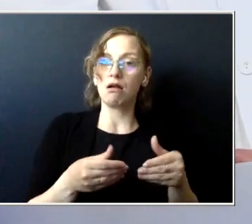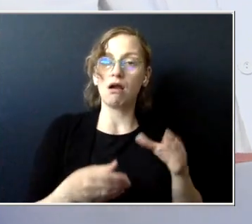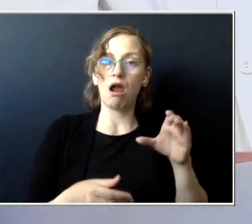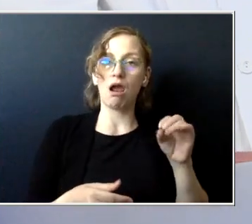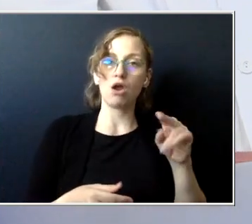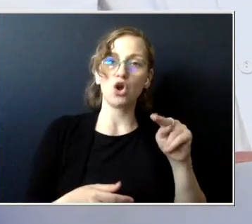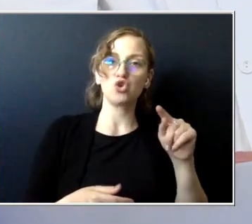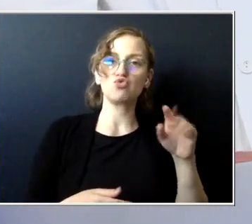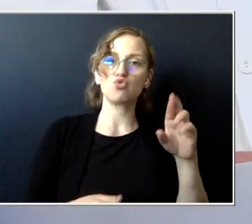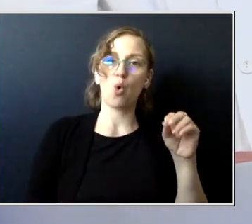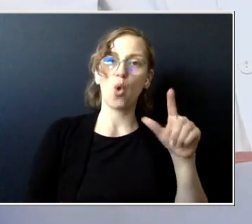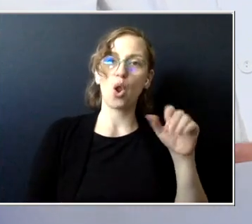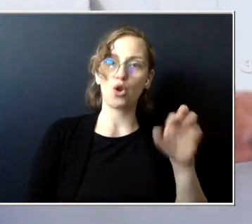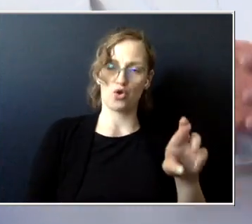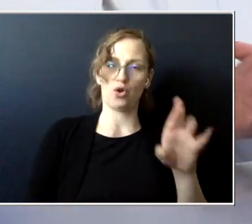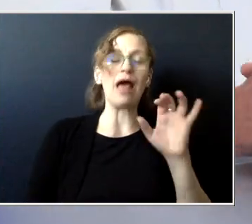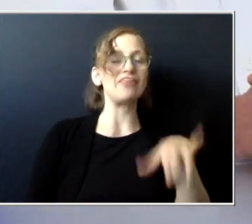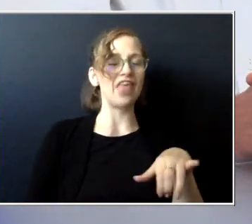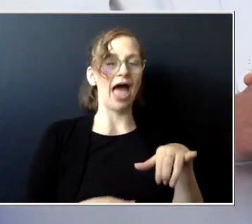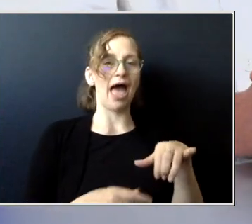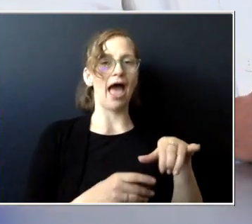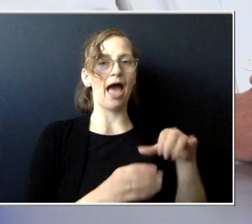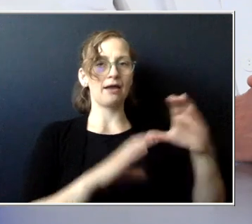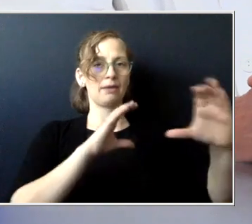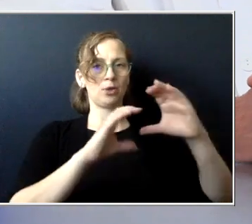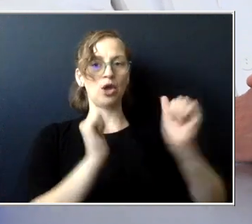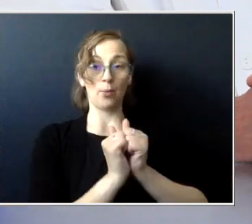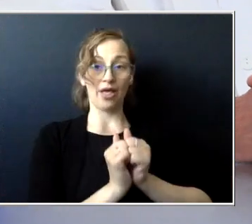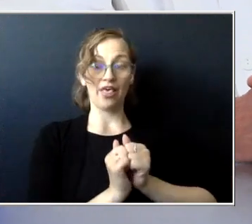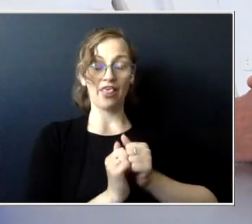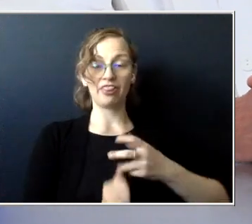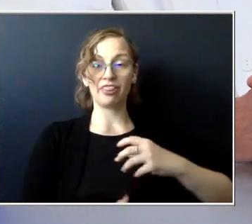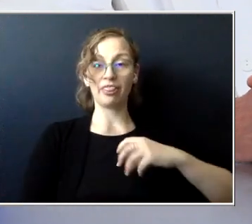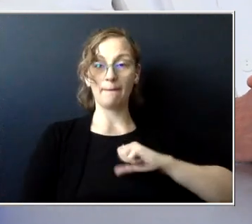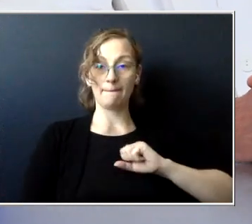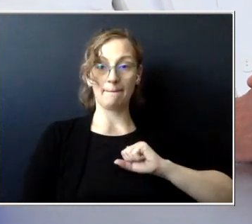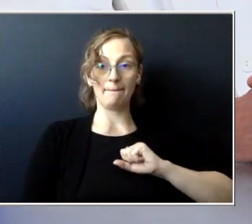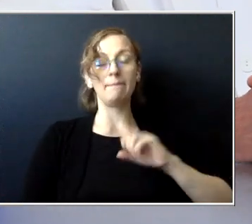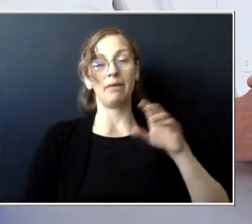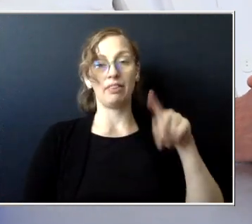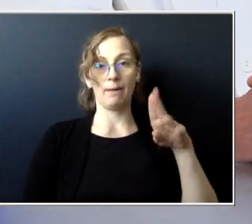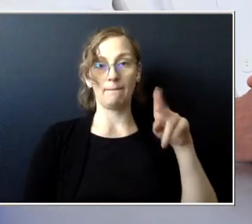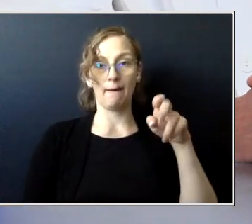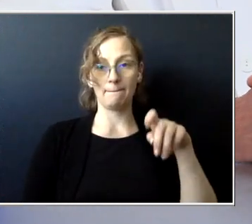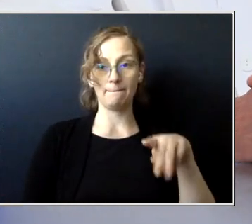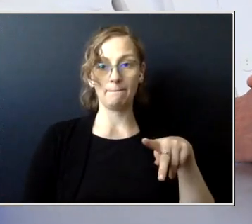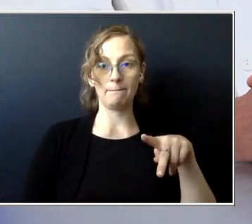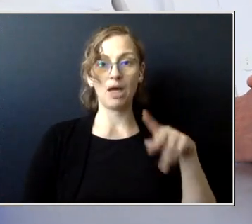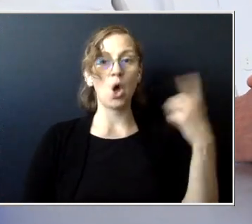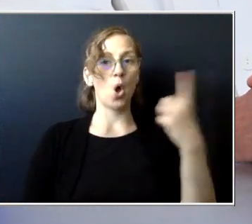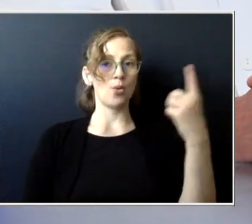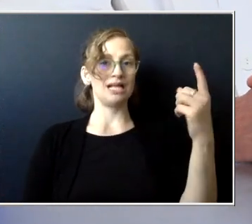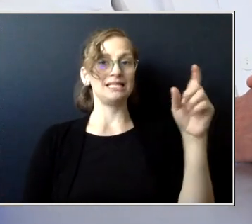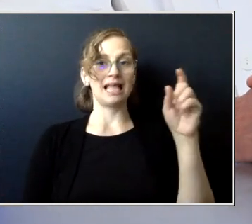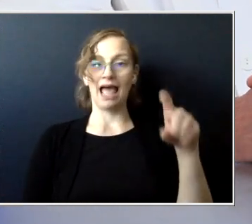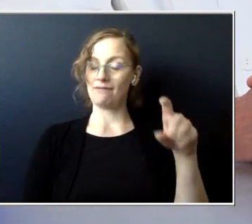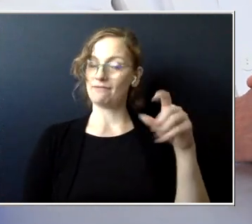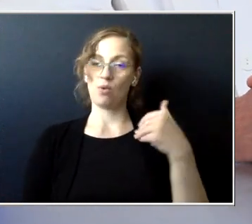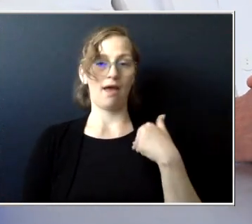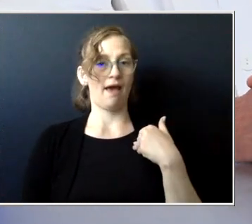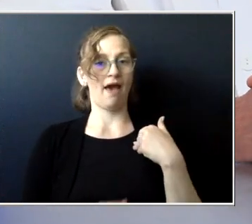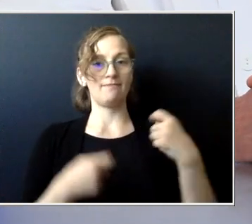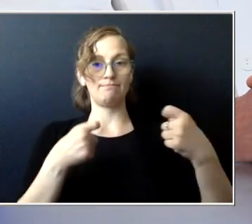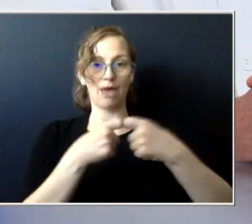do. And the controller always has to be hooked to a power source. So he walks around all day with the